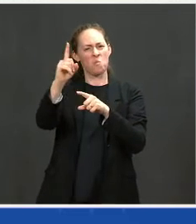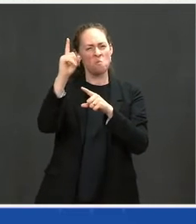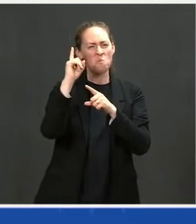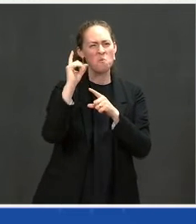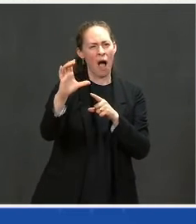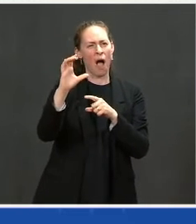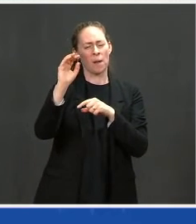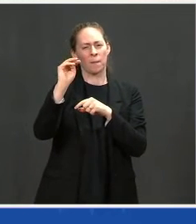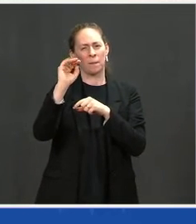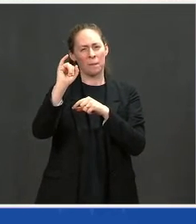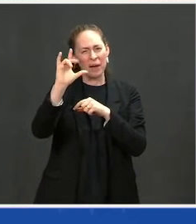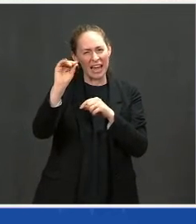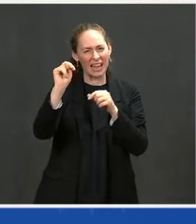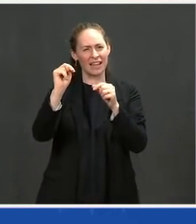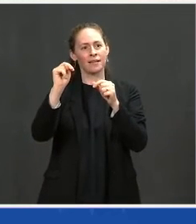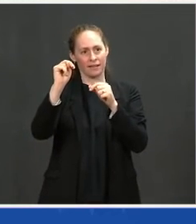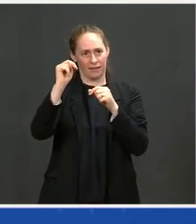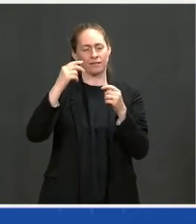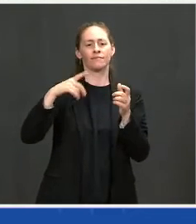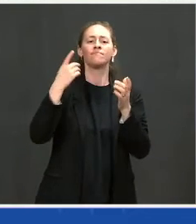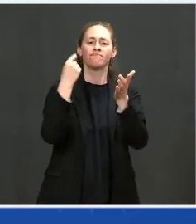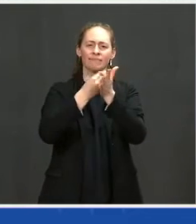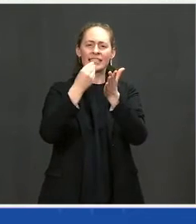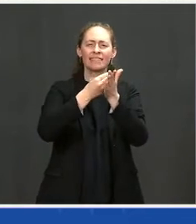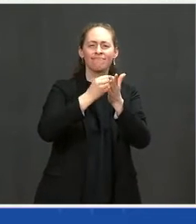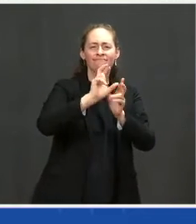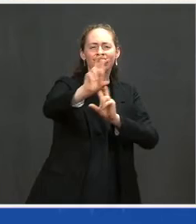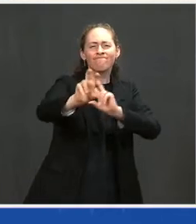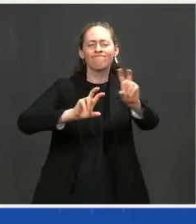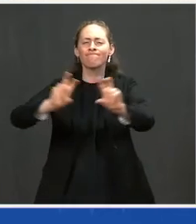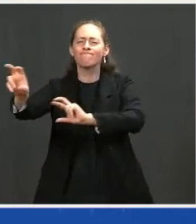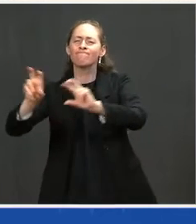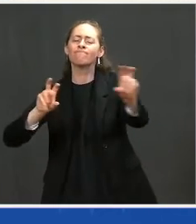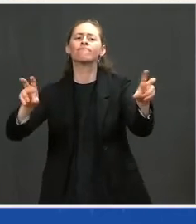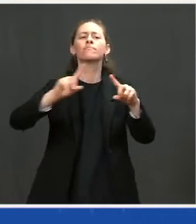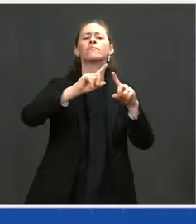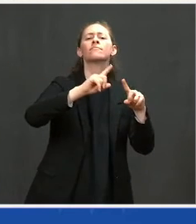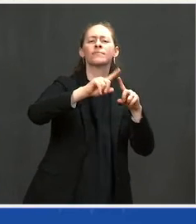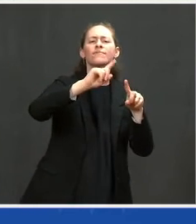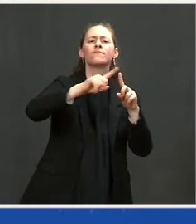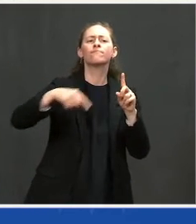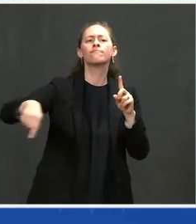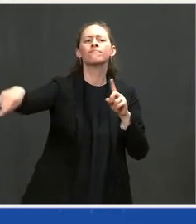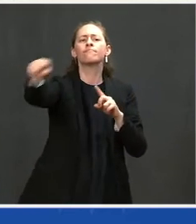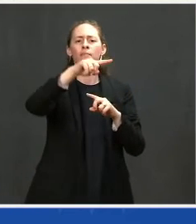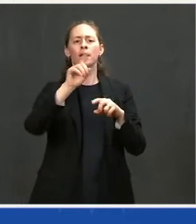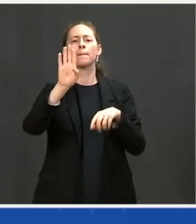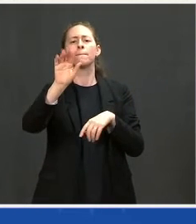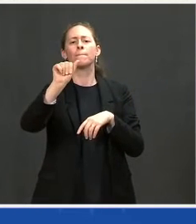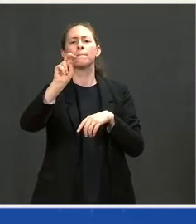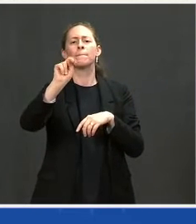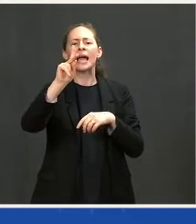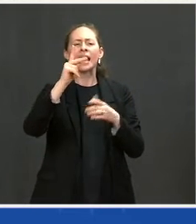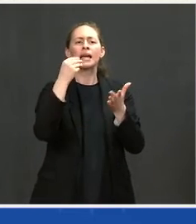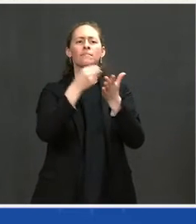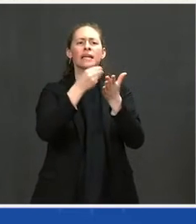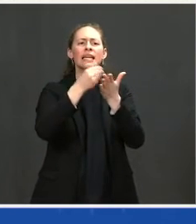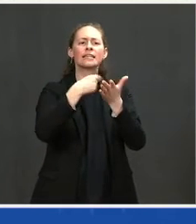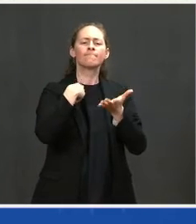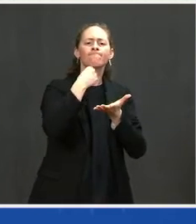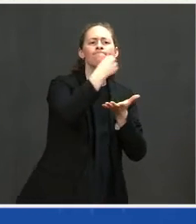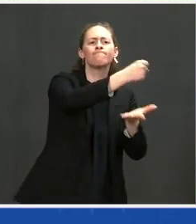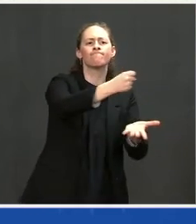$1,400 have gone into people's bank accounts. That's real money in people's pockets, bringing relief instantly